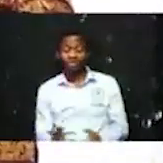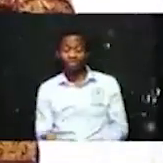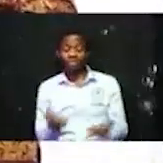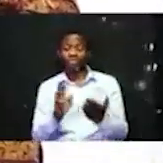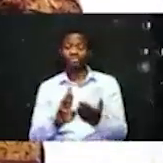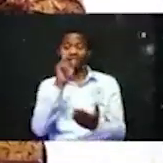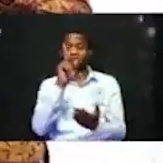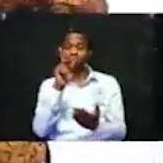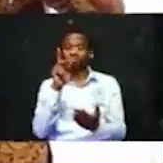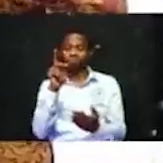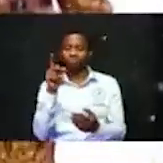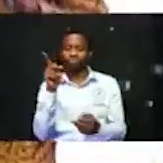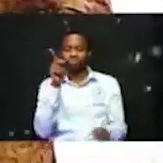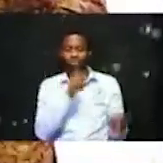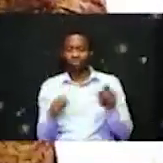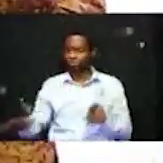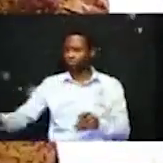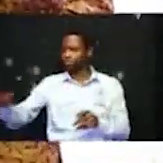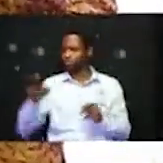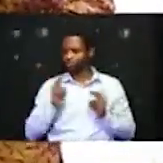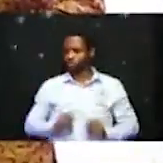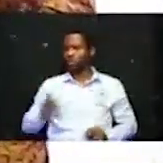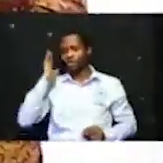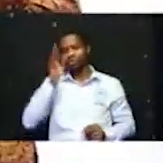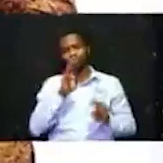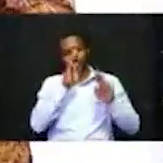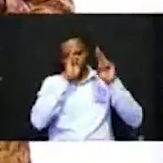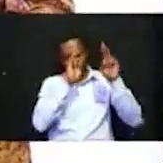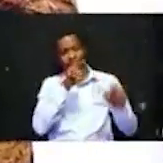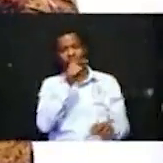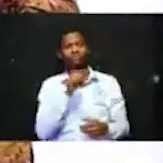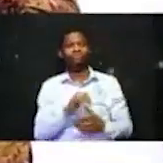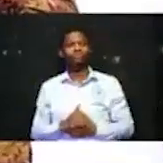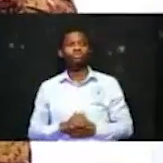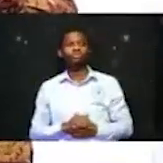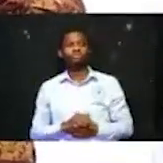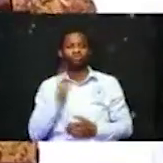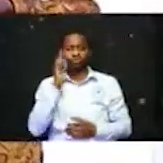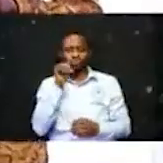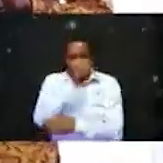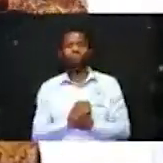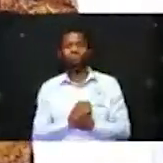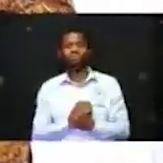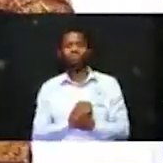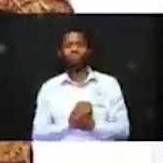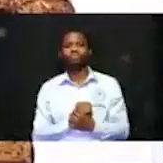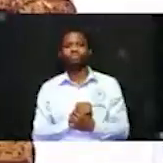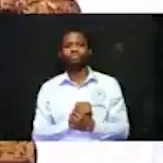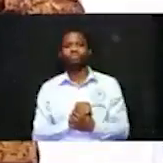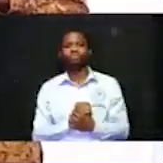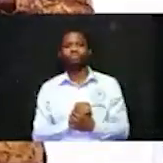beings will respect you. Okay, so nyankopon ma wo so anipa ebebu. They will bow to you. Obekoto. They will bow to you. But